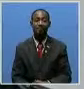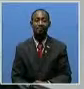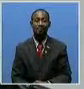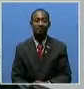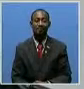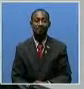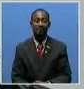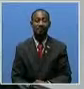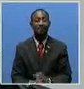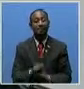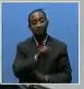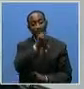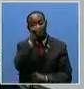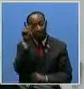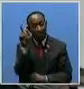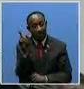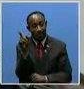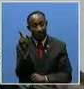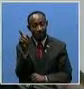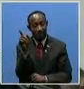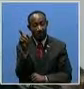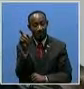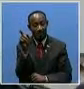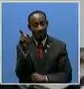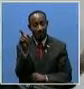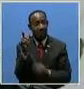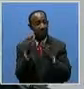We did not go out there